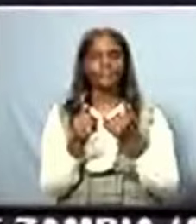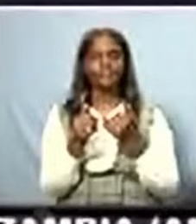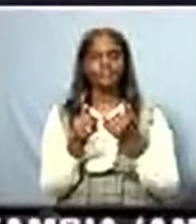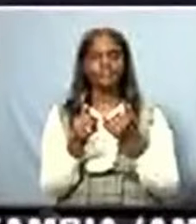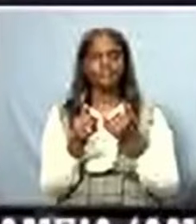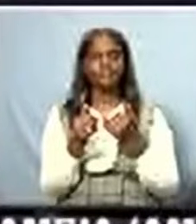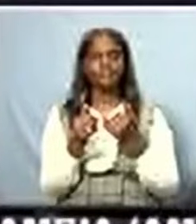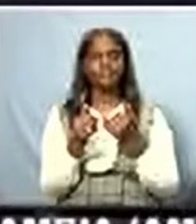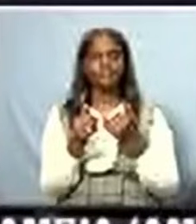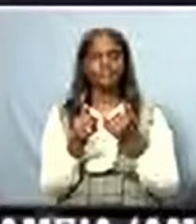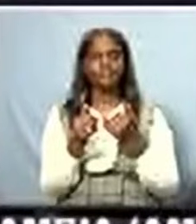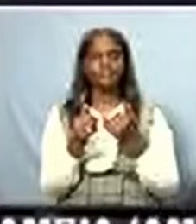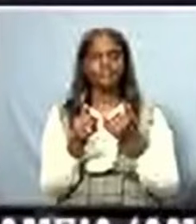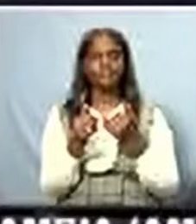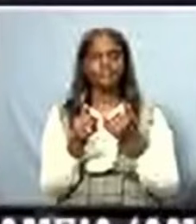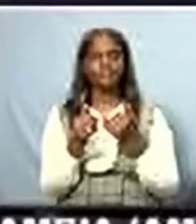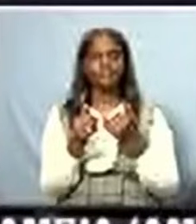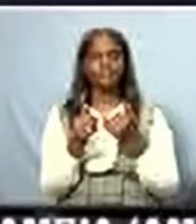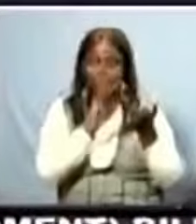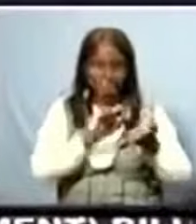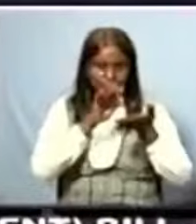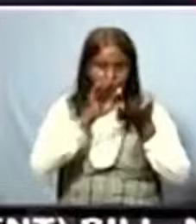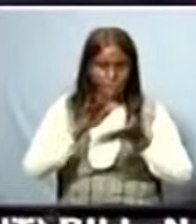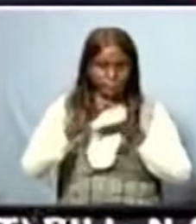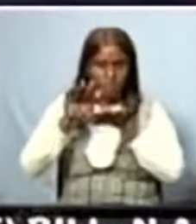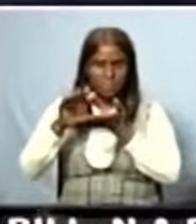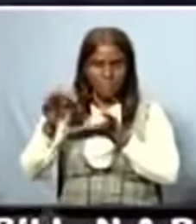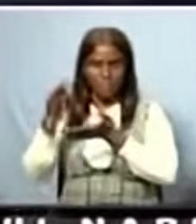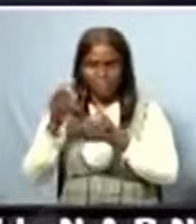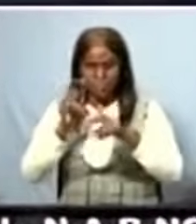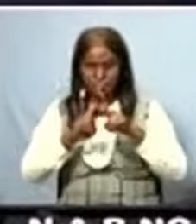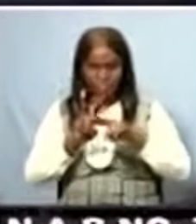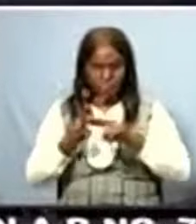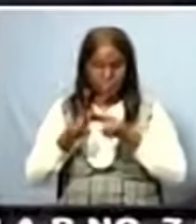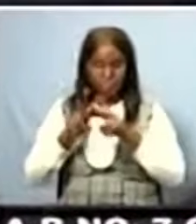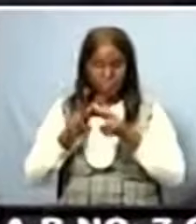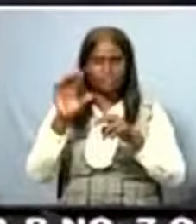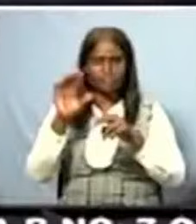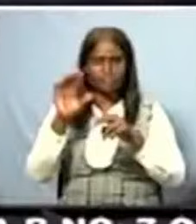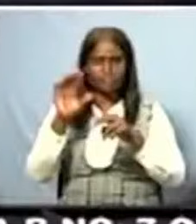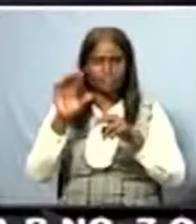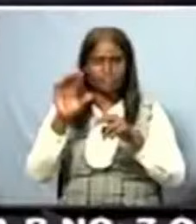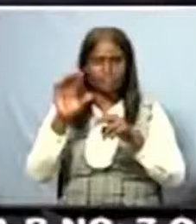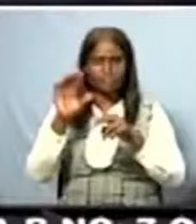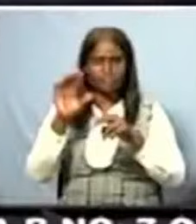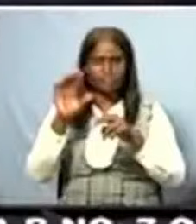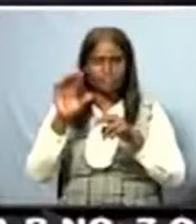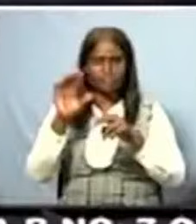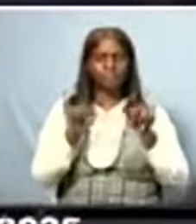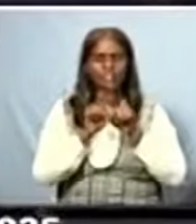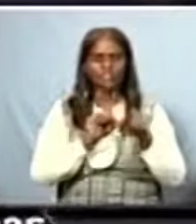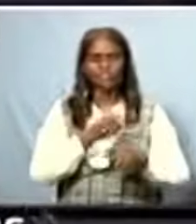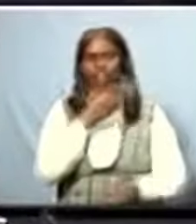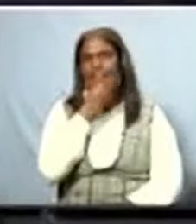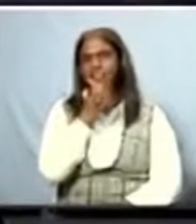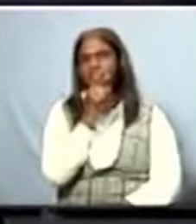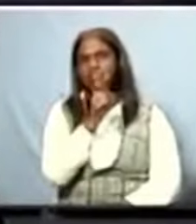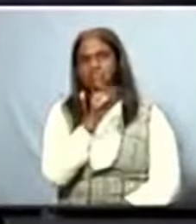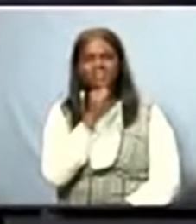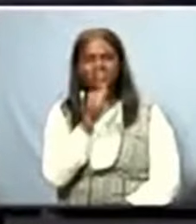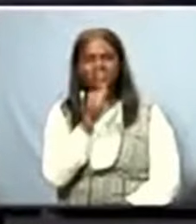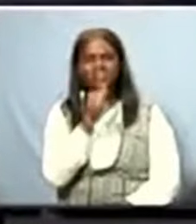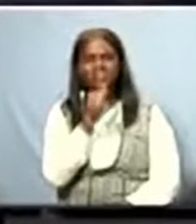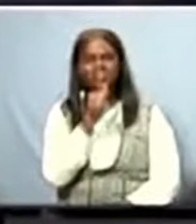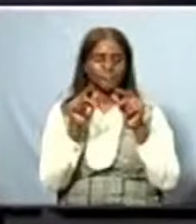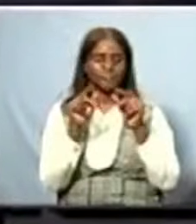in terms of allocation of seats on the proportional representation system, the Commission does not